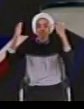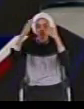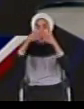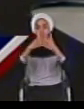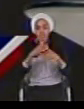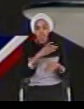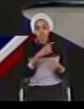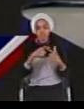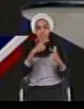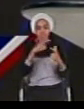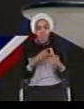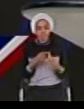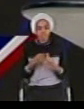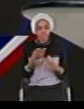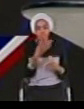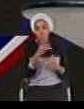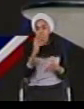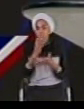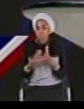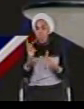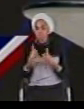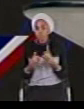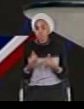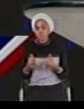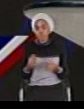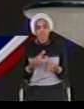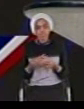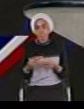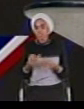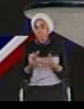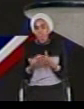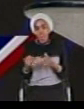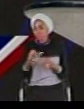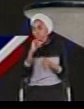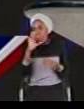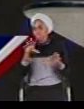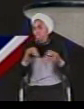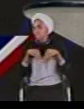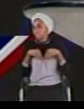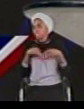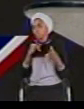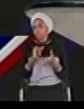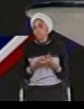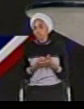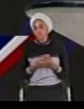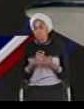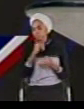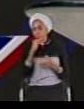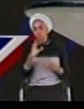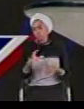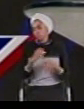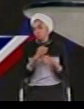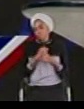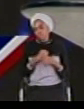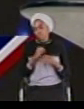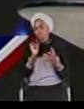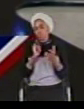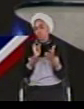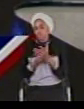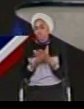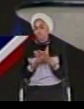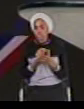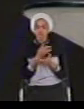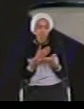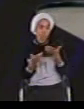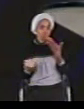and then there were some people that didn't accept that, didn't take that in, I